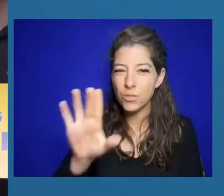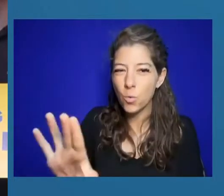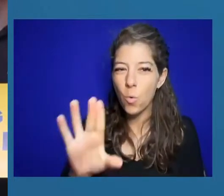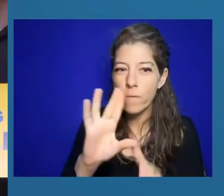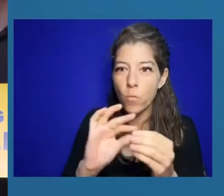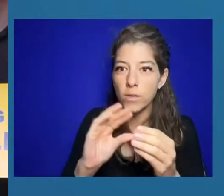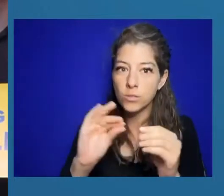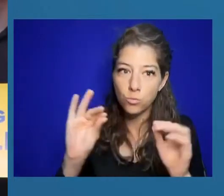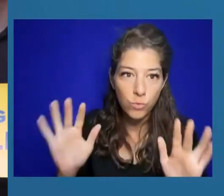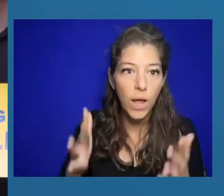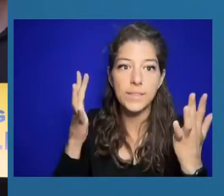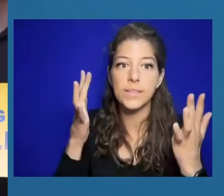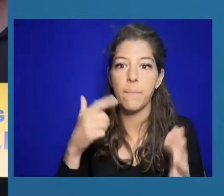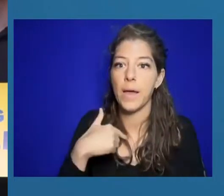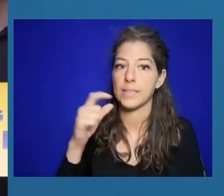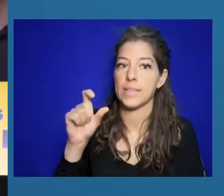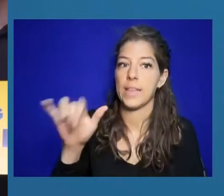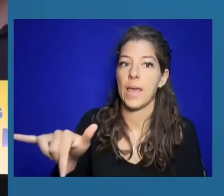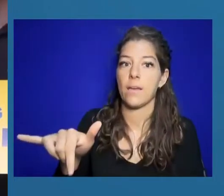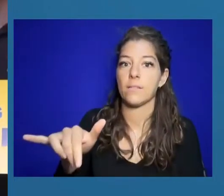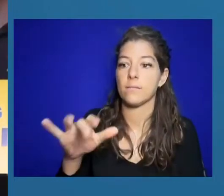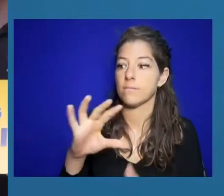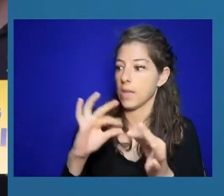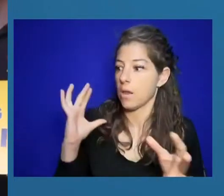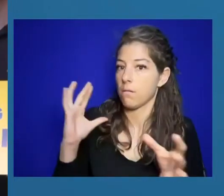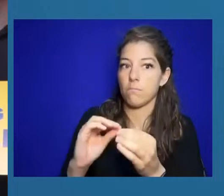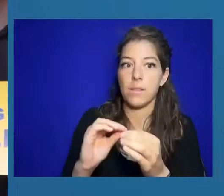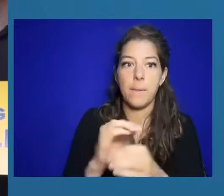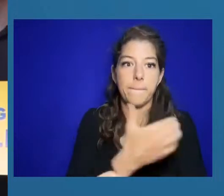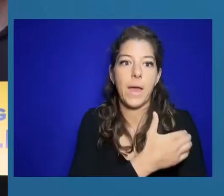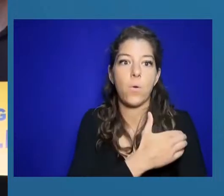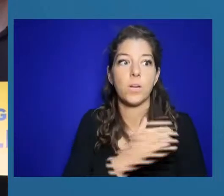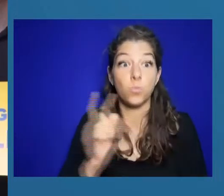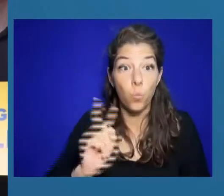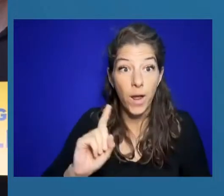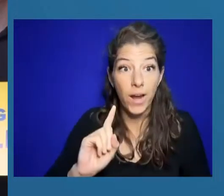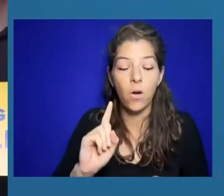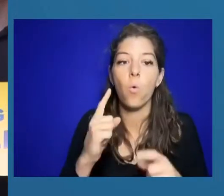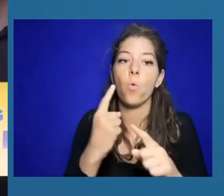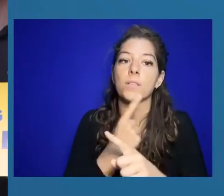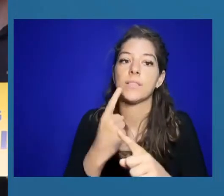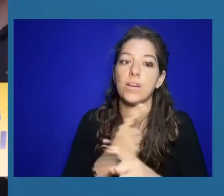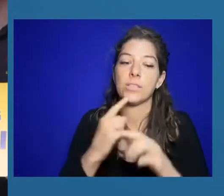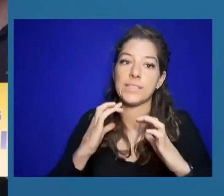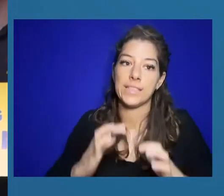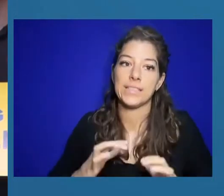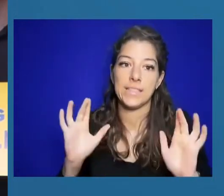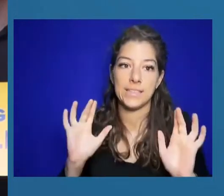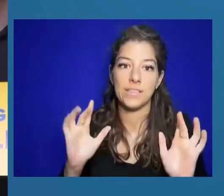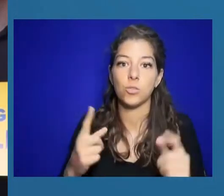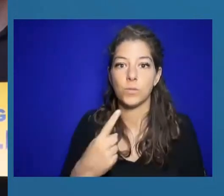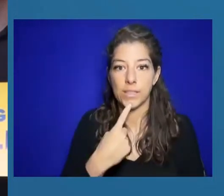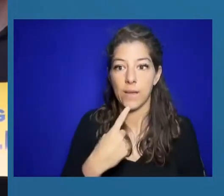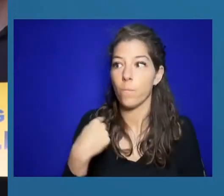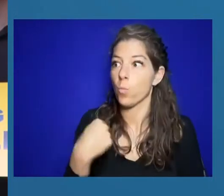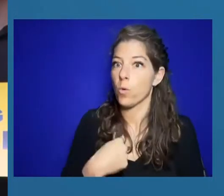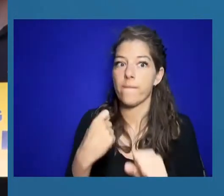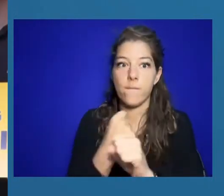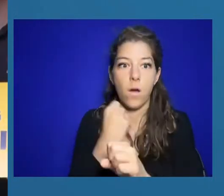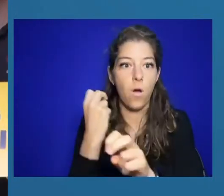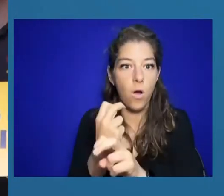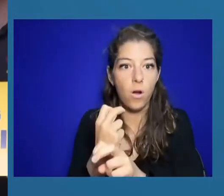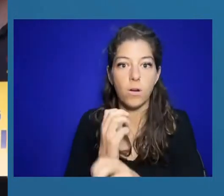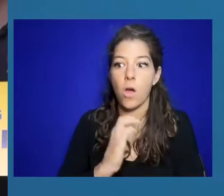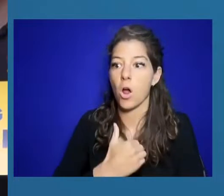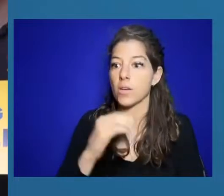up. Because I've said all along, the power lies in ordinary citizens to say, we fought hard. Our democracy